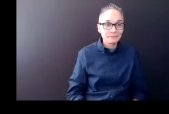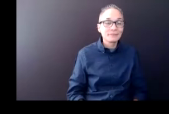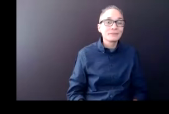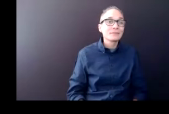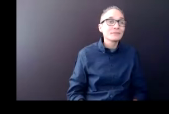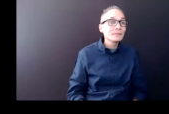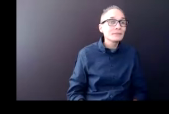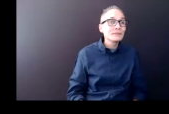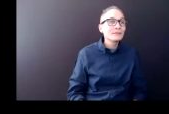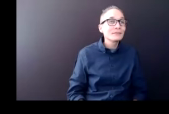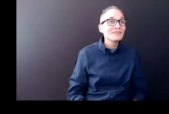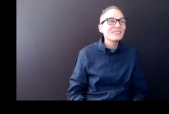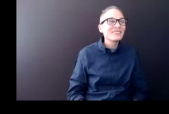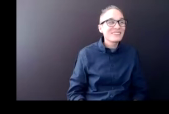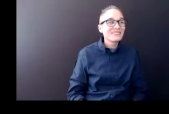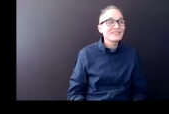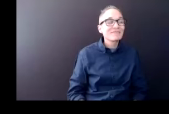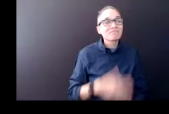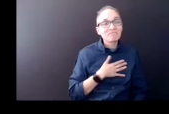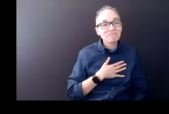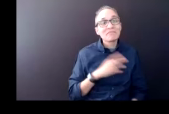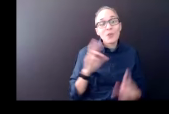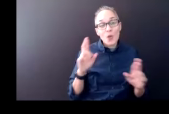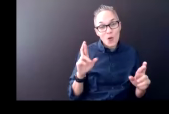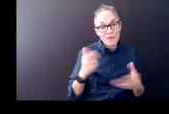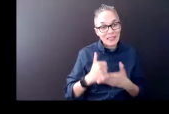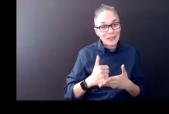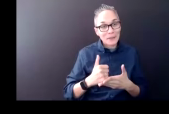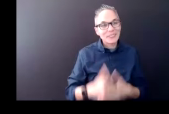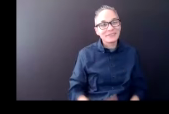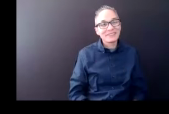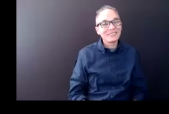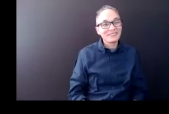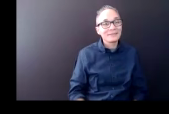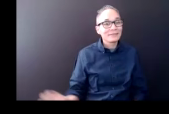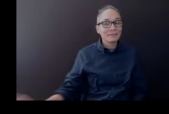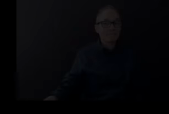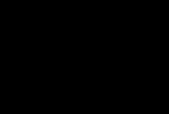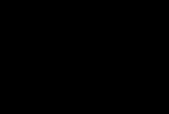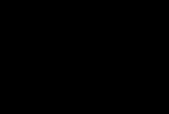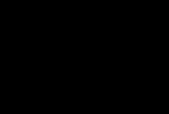thank you. Thank you. Yeah, thank you. I hope you found it beneficial. Thank you.